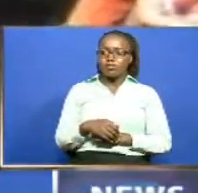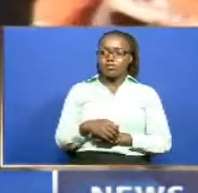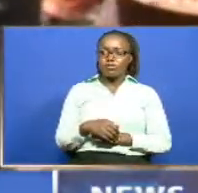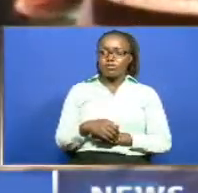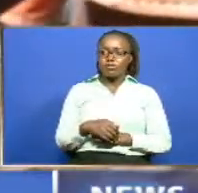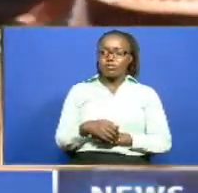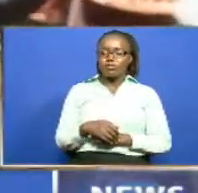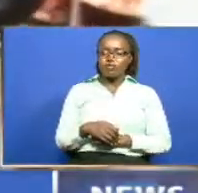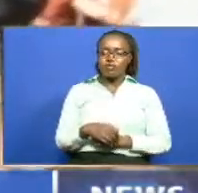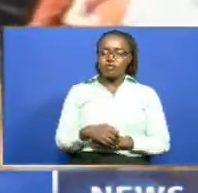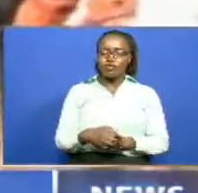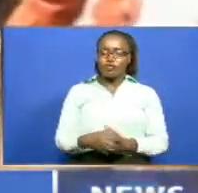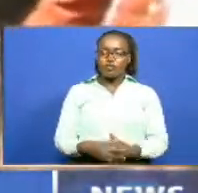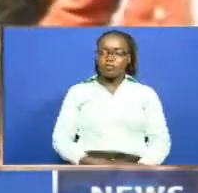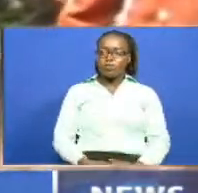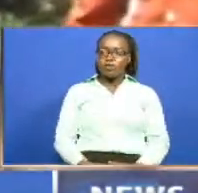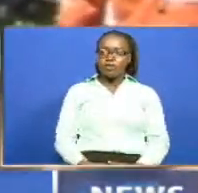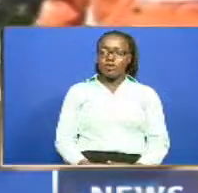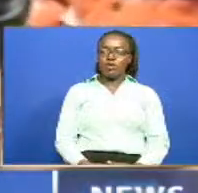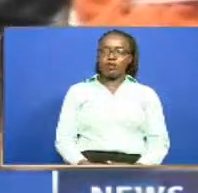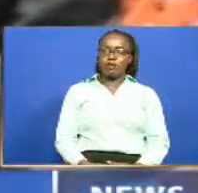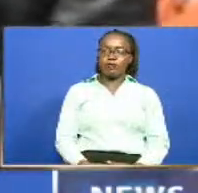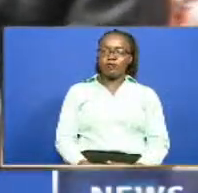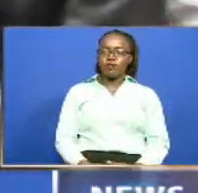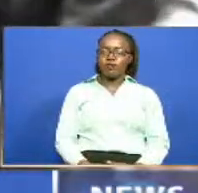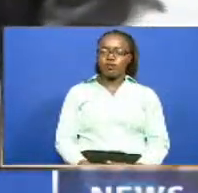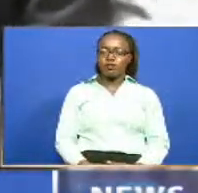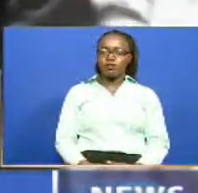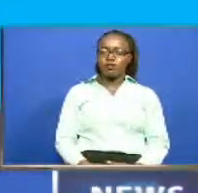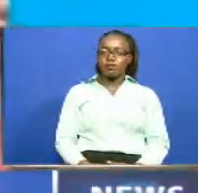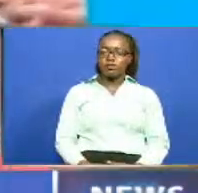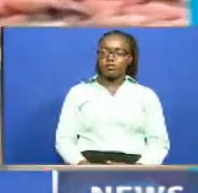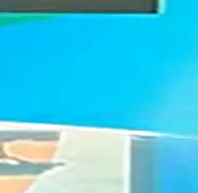Irene Huchuma Odim, Medical Sense in the county of Kiambu.